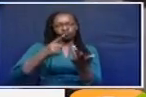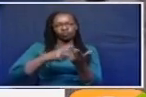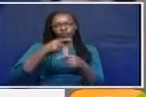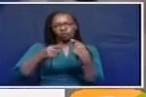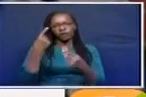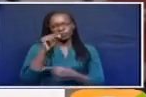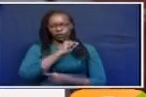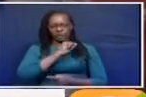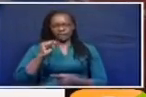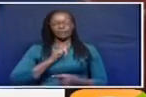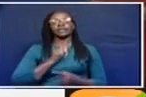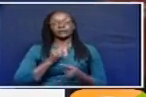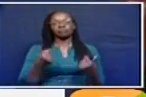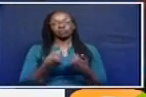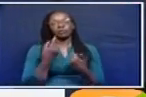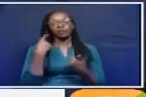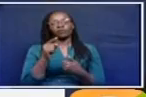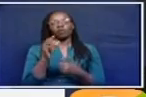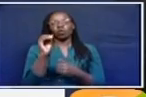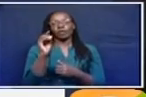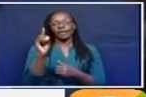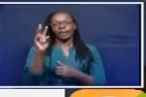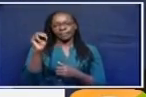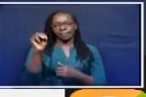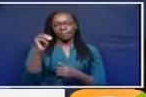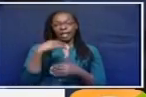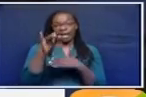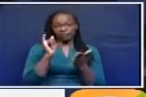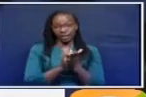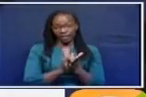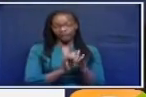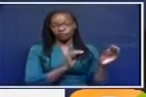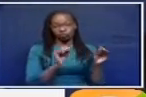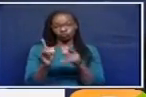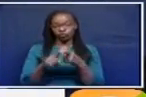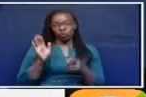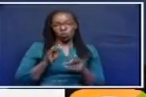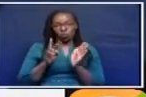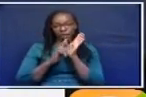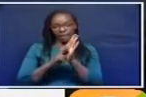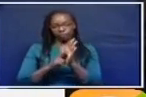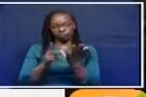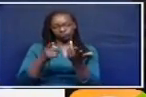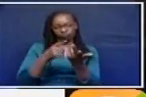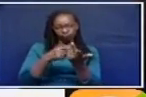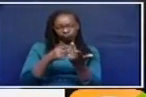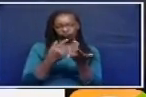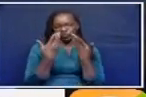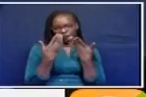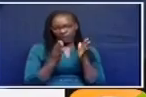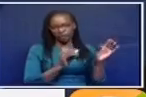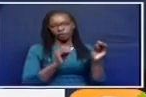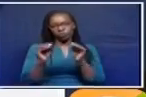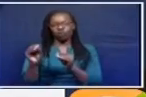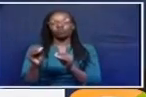race for ODM party flag bearer. Then after that, we are going into the women's representative from there, going